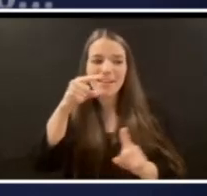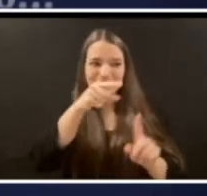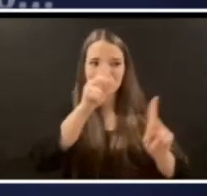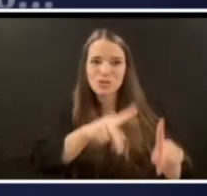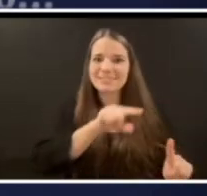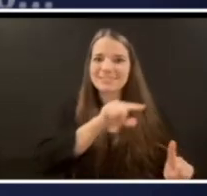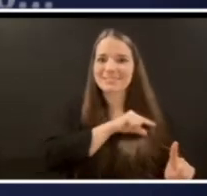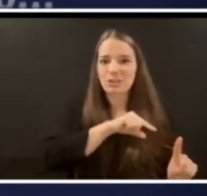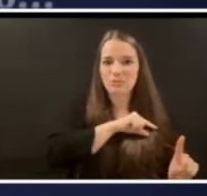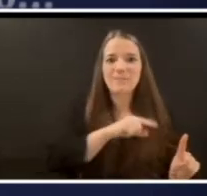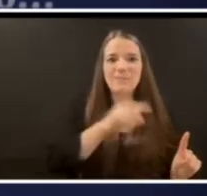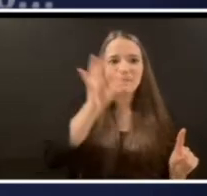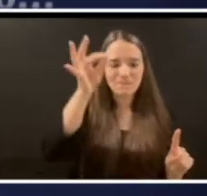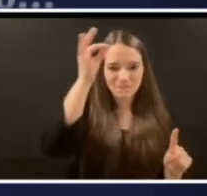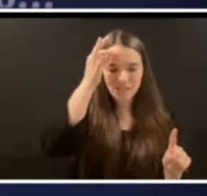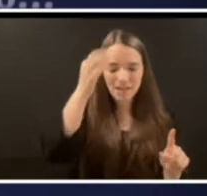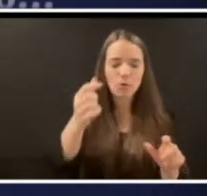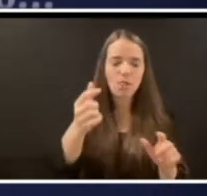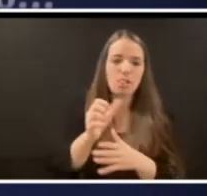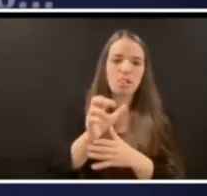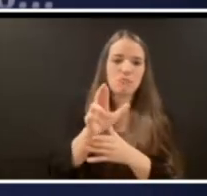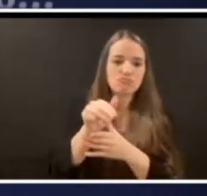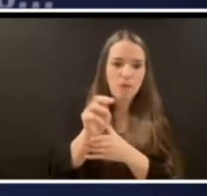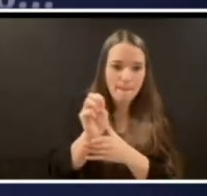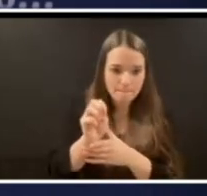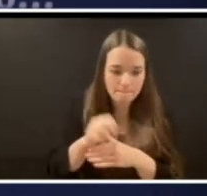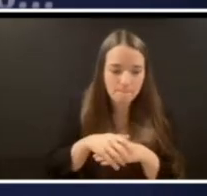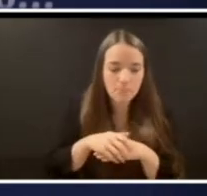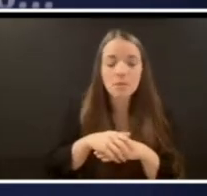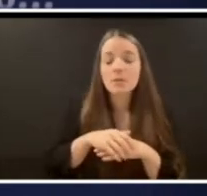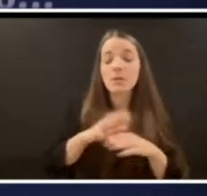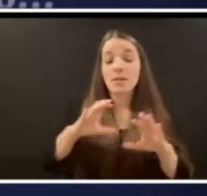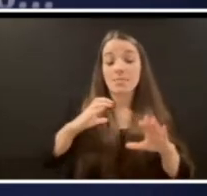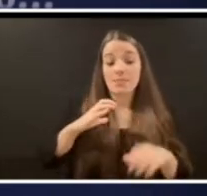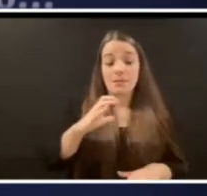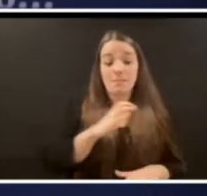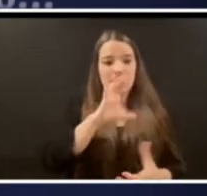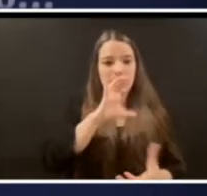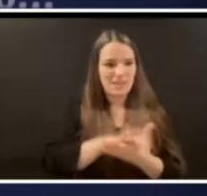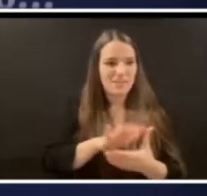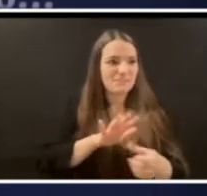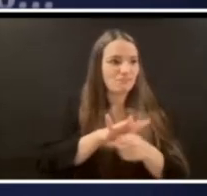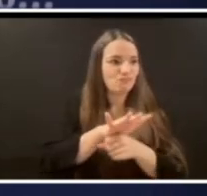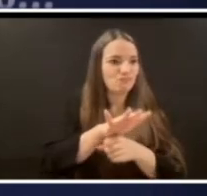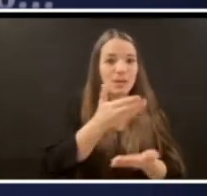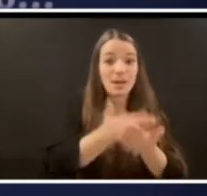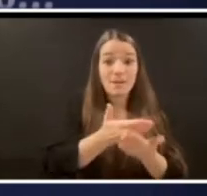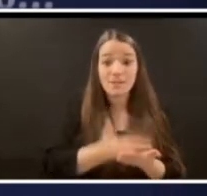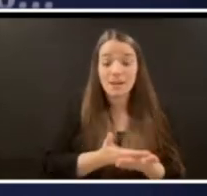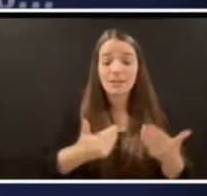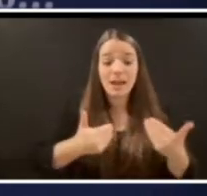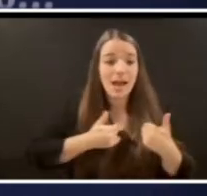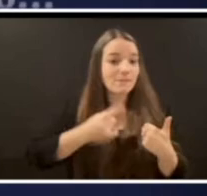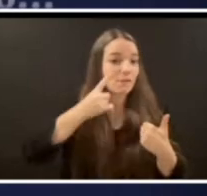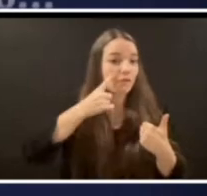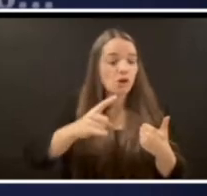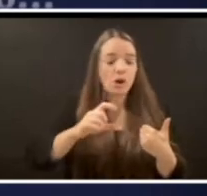federal crime. The committee believes that more than sufficient evidence exists for a criminal